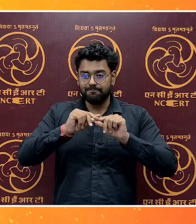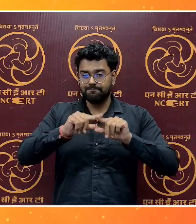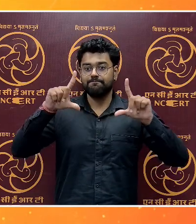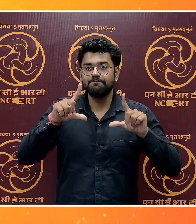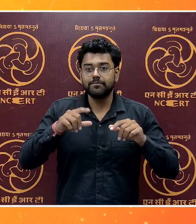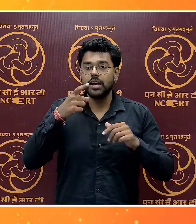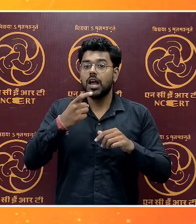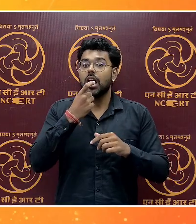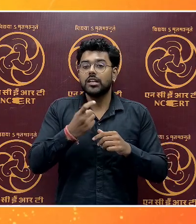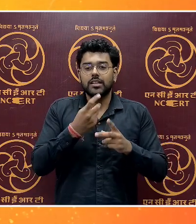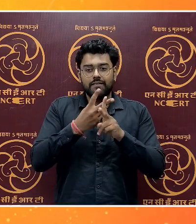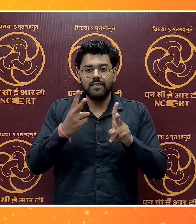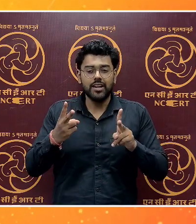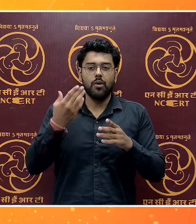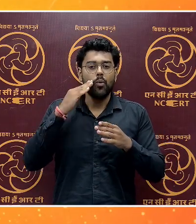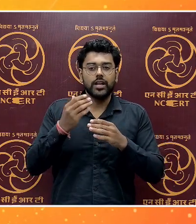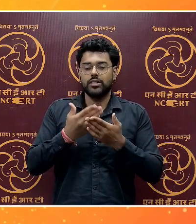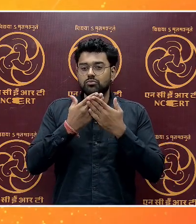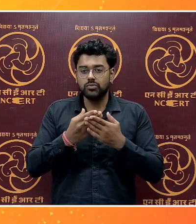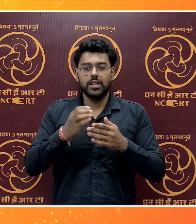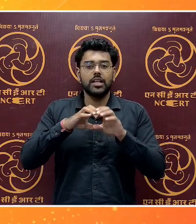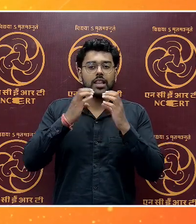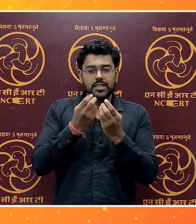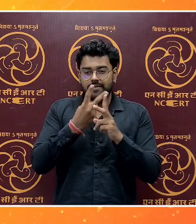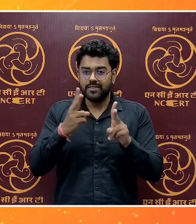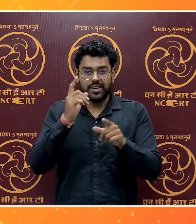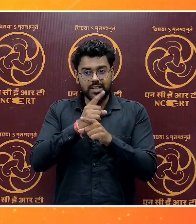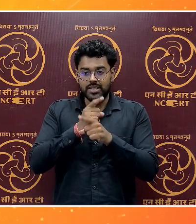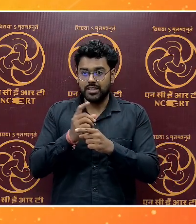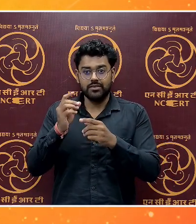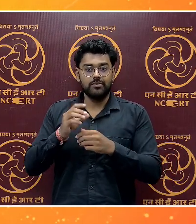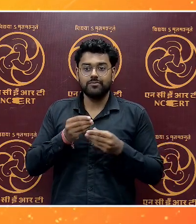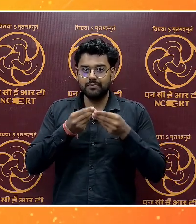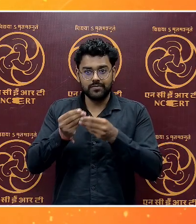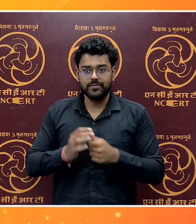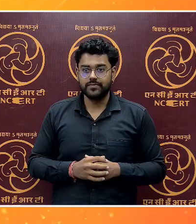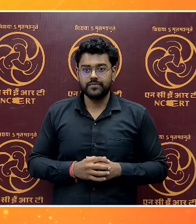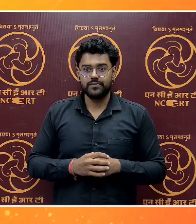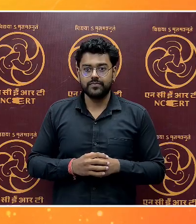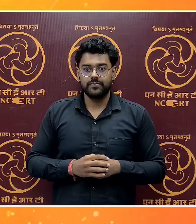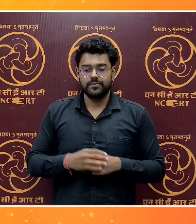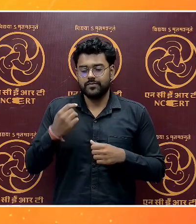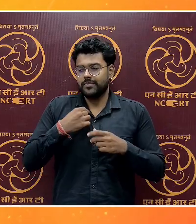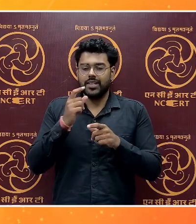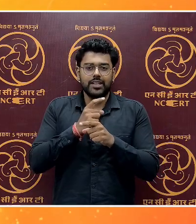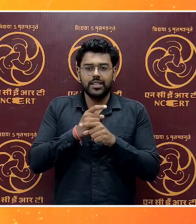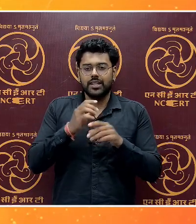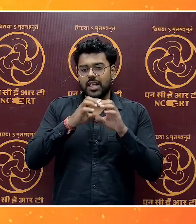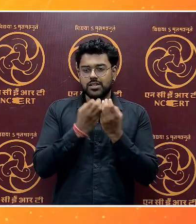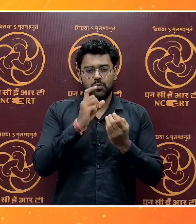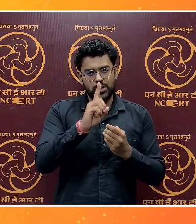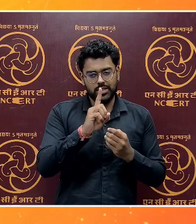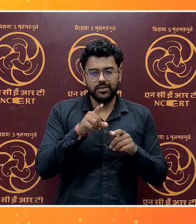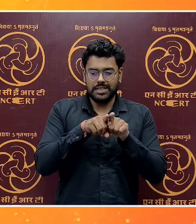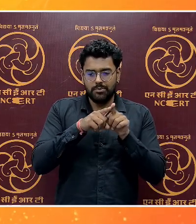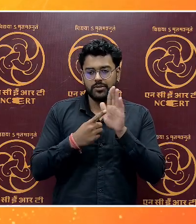where asking about the academic years and the class which I have to assign to the teacher to perform his task. So I can assign the class 1